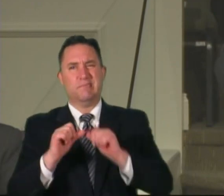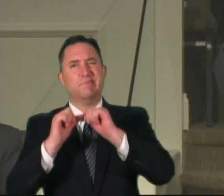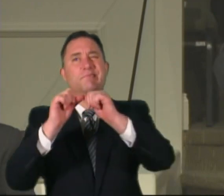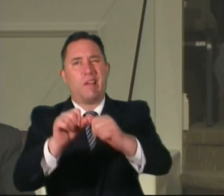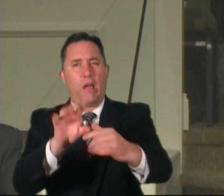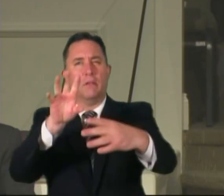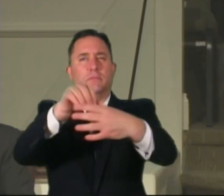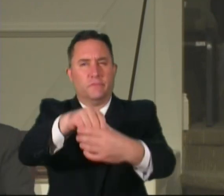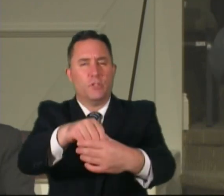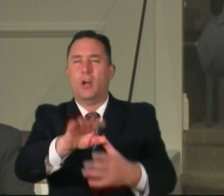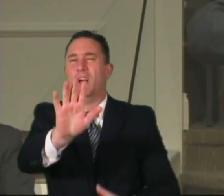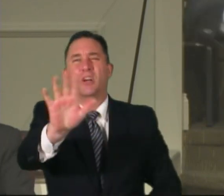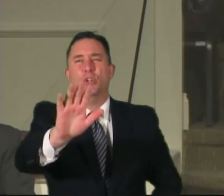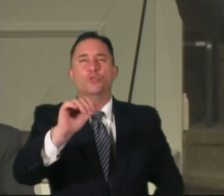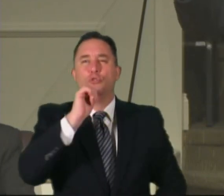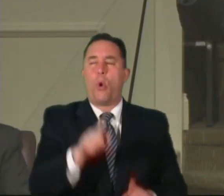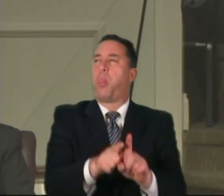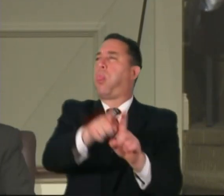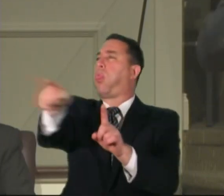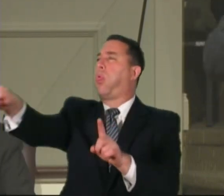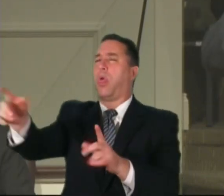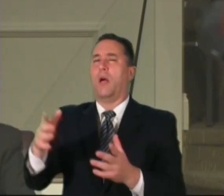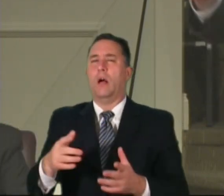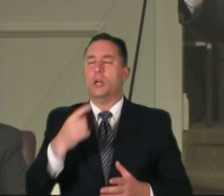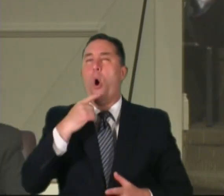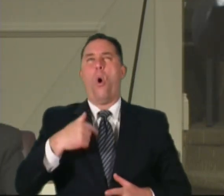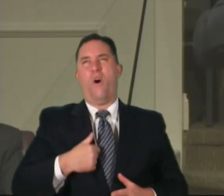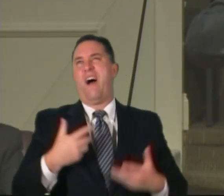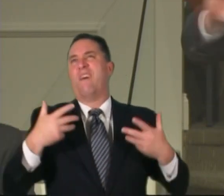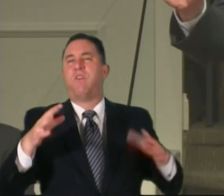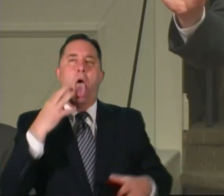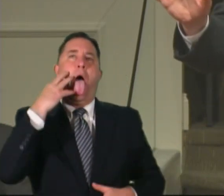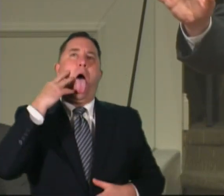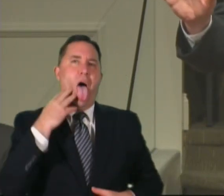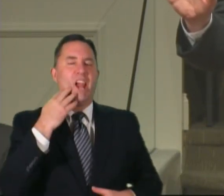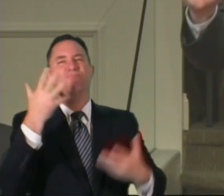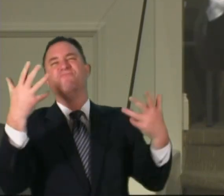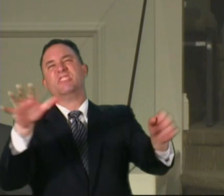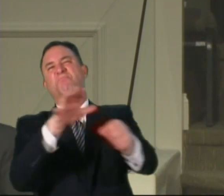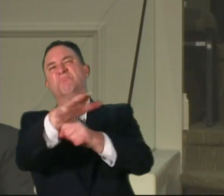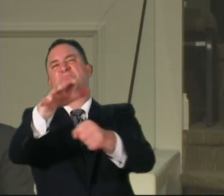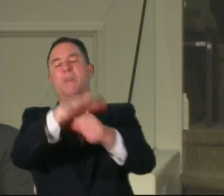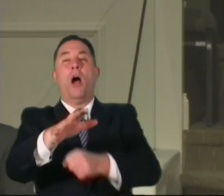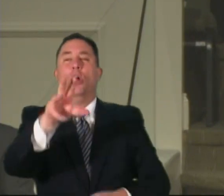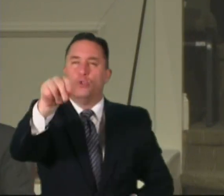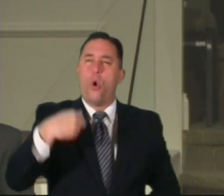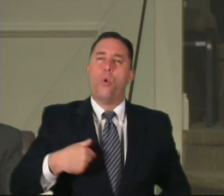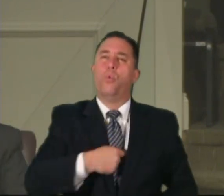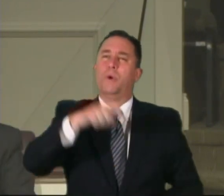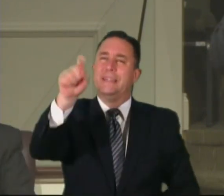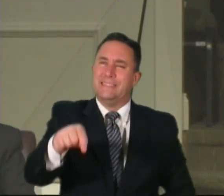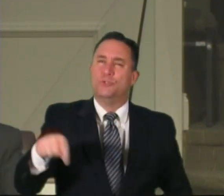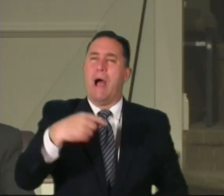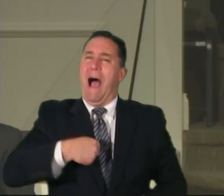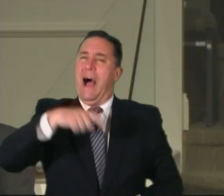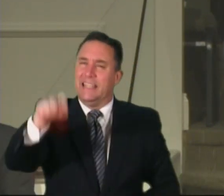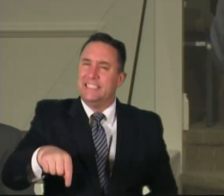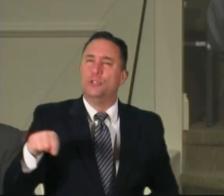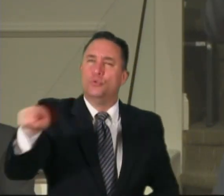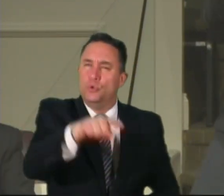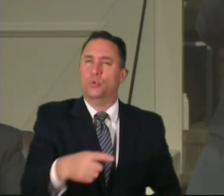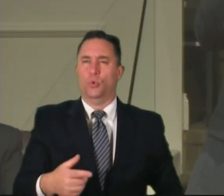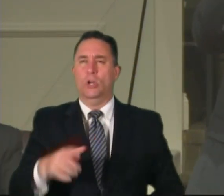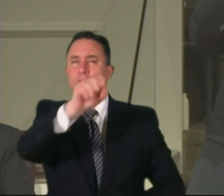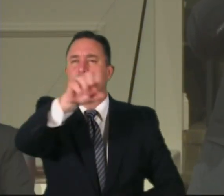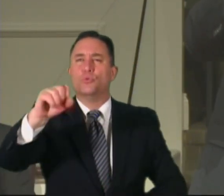boat. Don't meander off. Don't say you bought the t-shirt, you're done. Hey, listen, we need you. I need you.